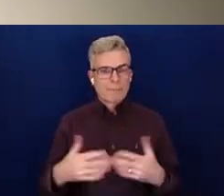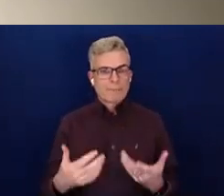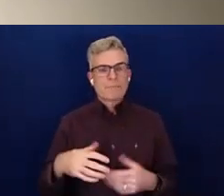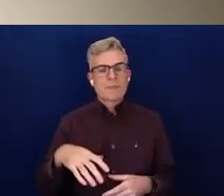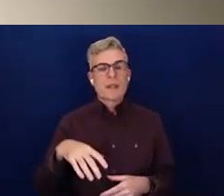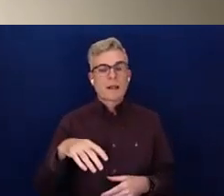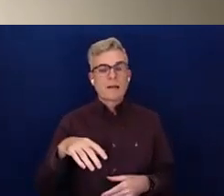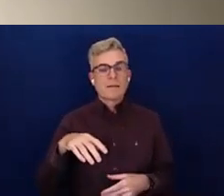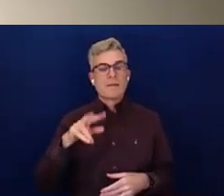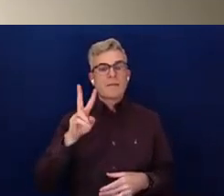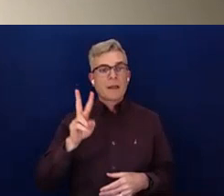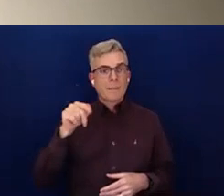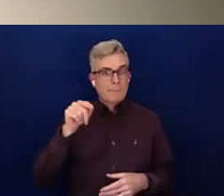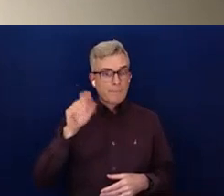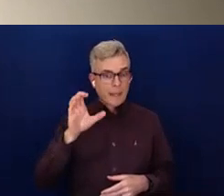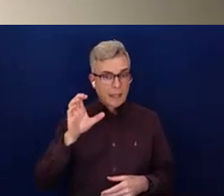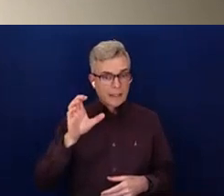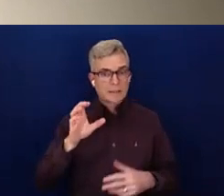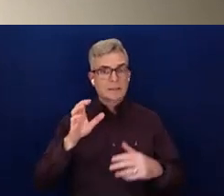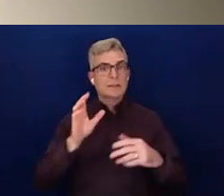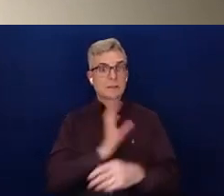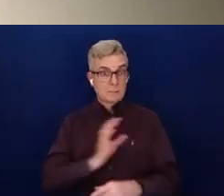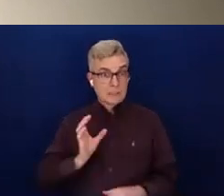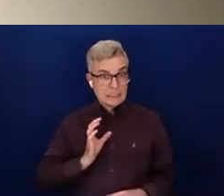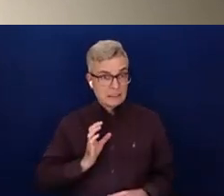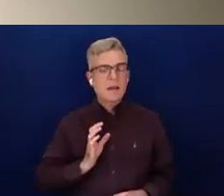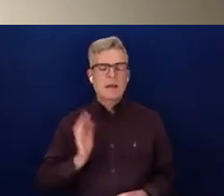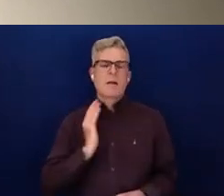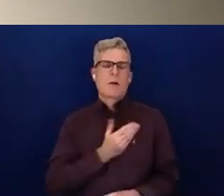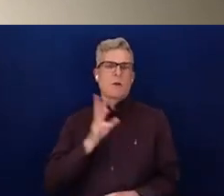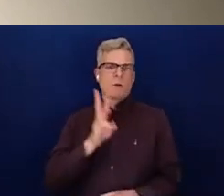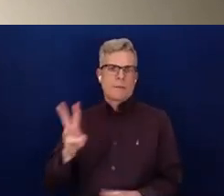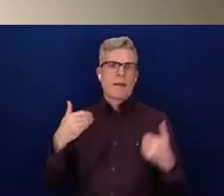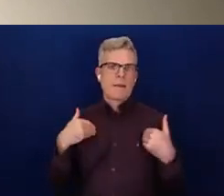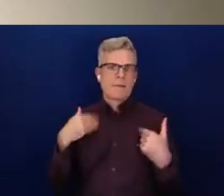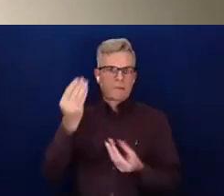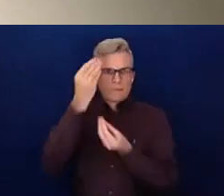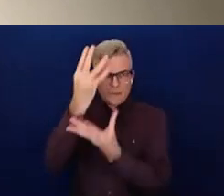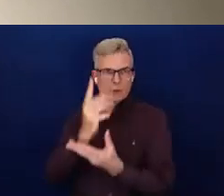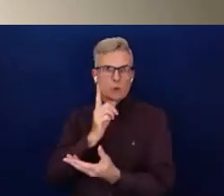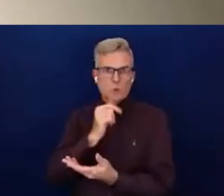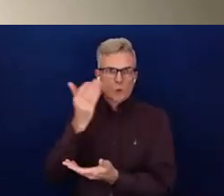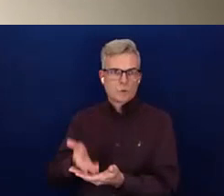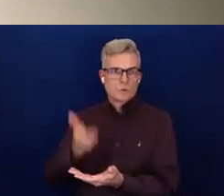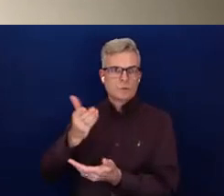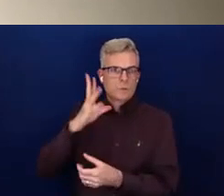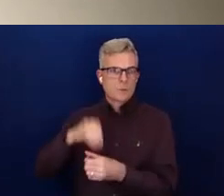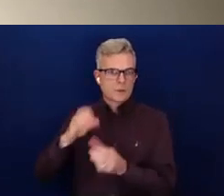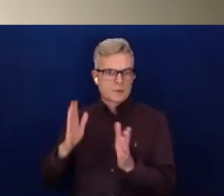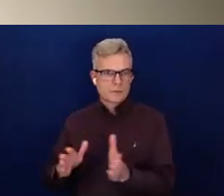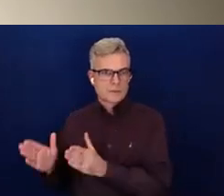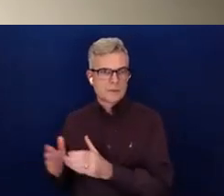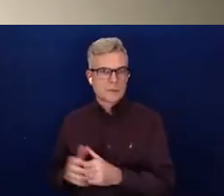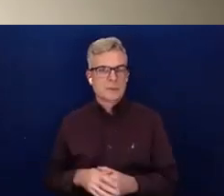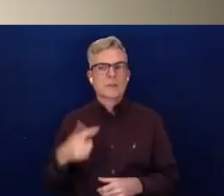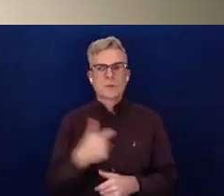our website about the VAPAC committee specifically and who the participants are. We have a wide